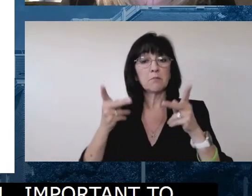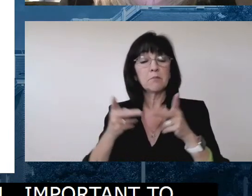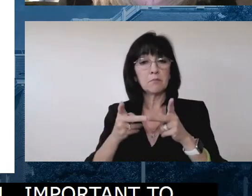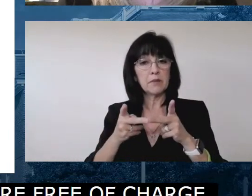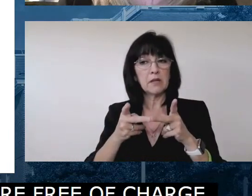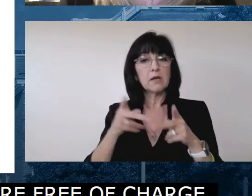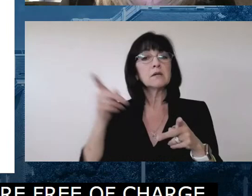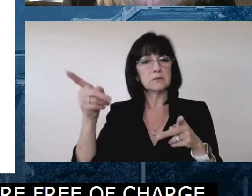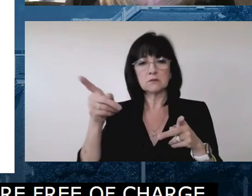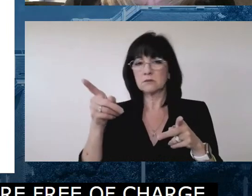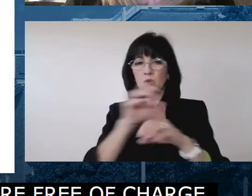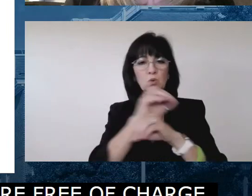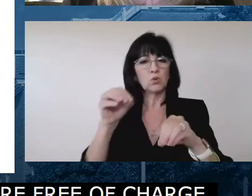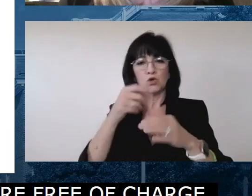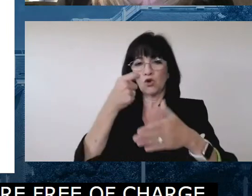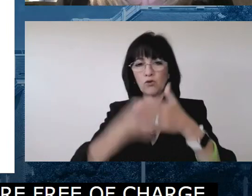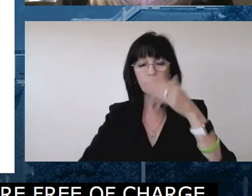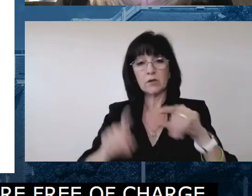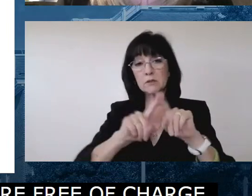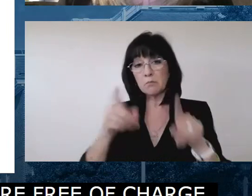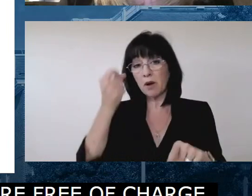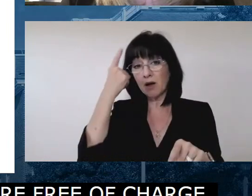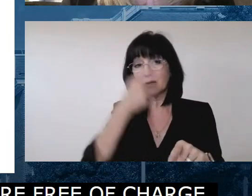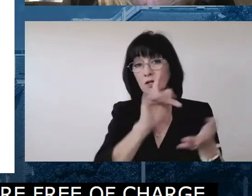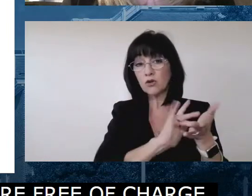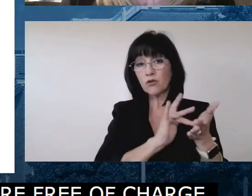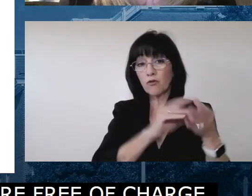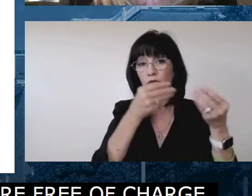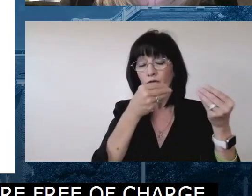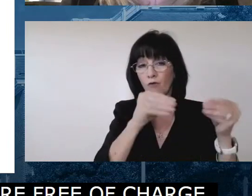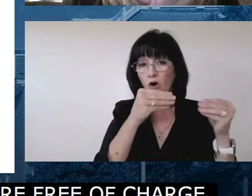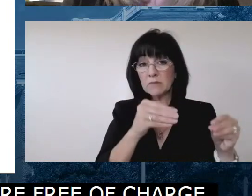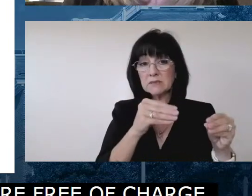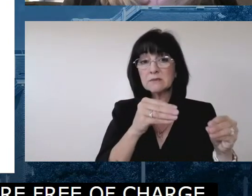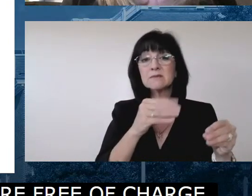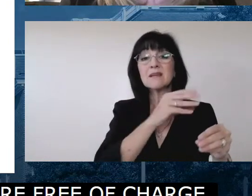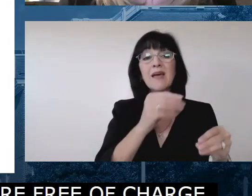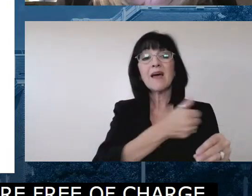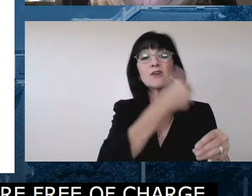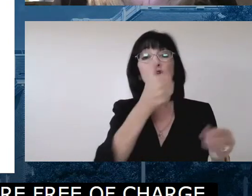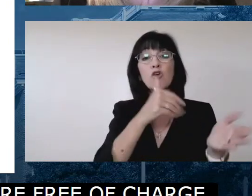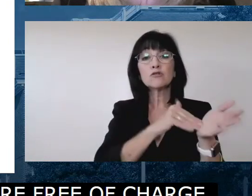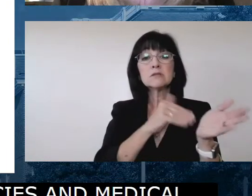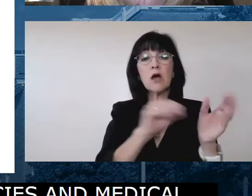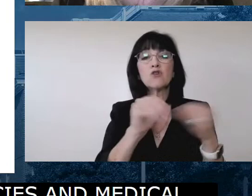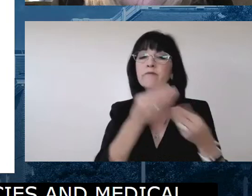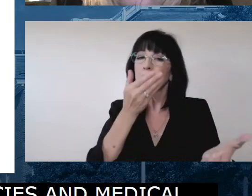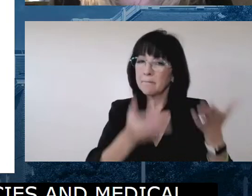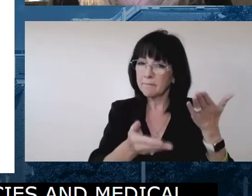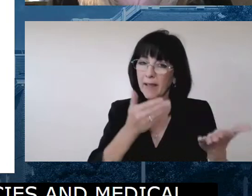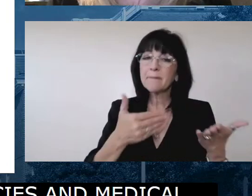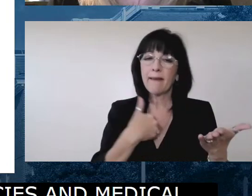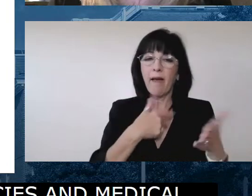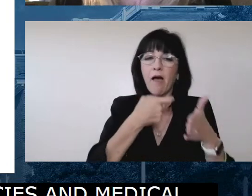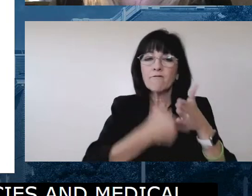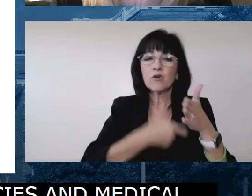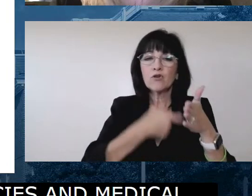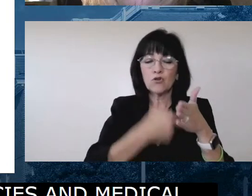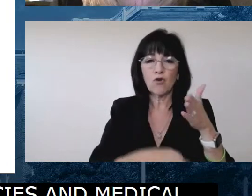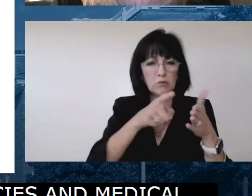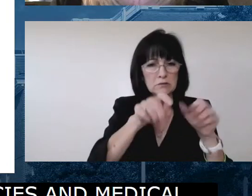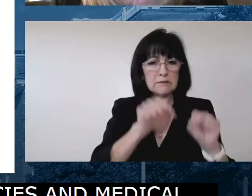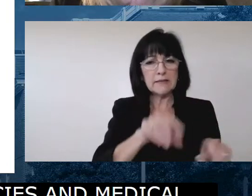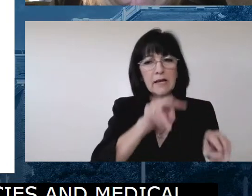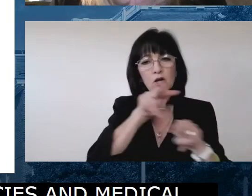at other pharmacies and medical providers that offer testing. You can look at our website to get more